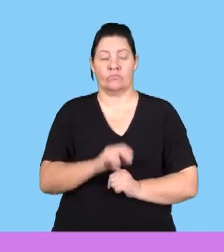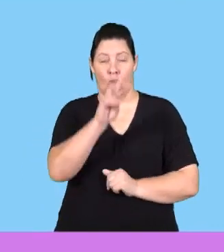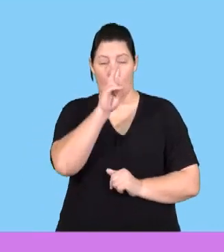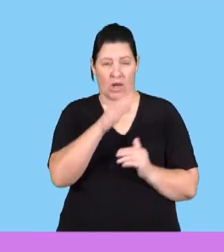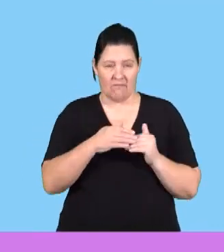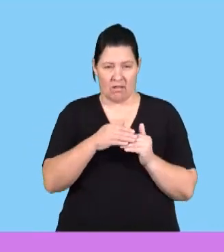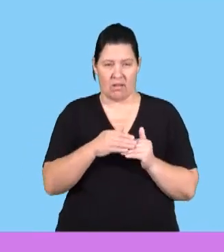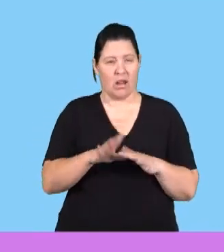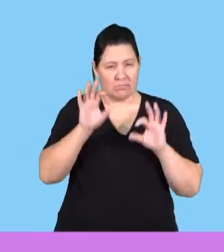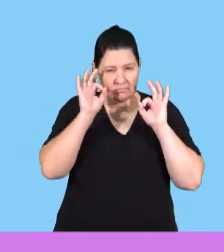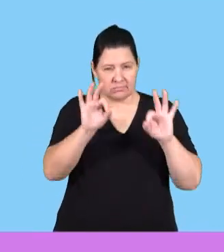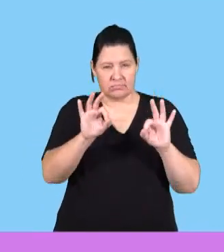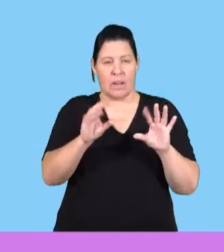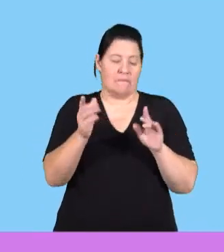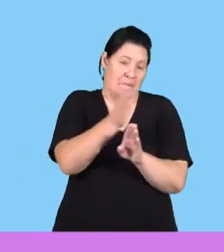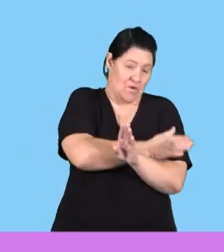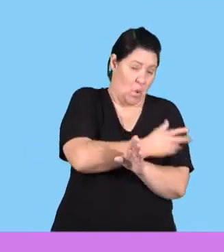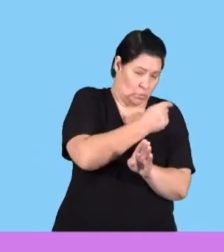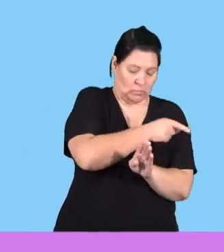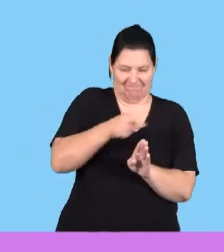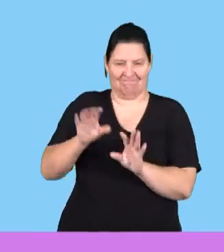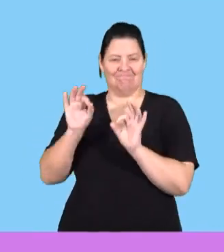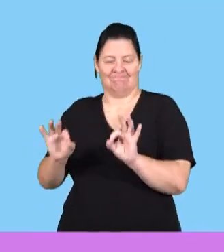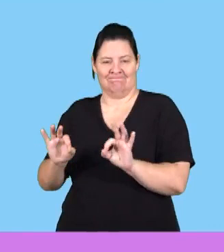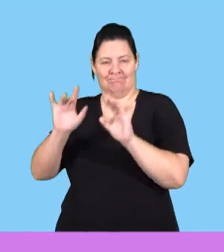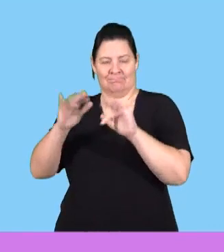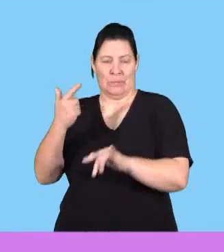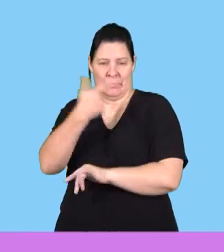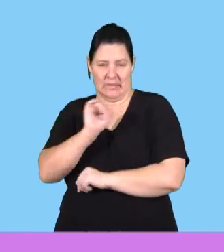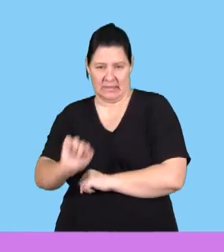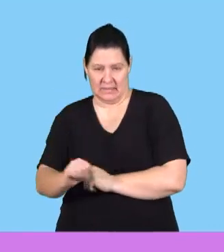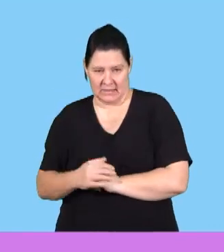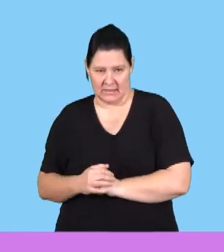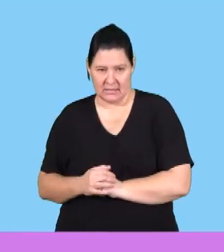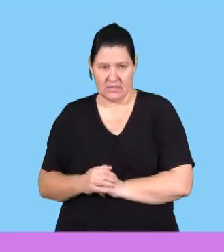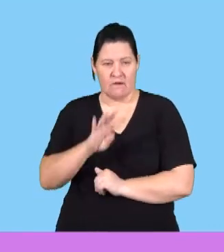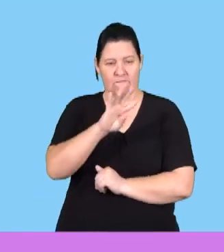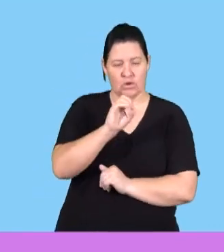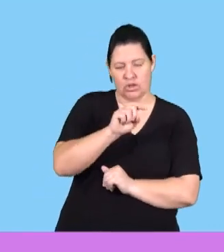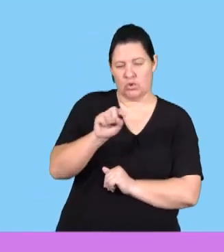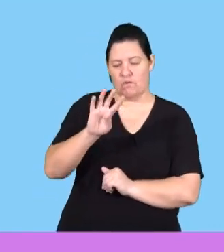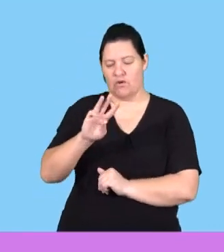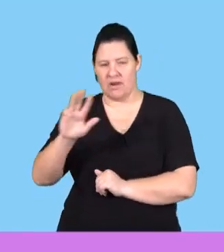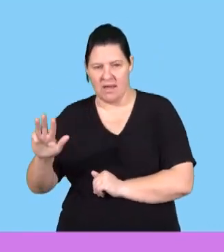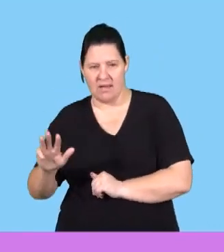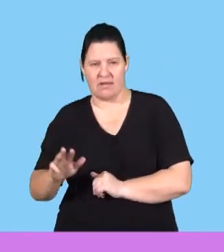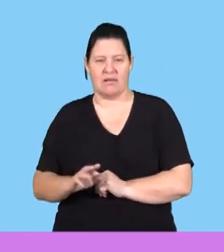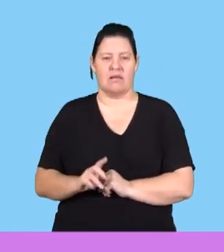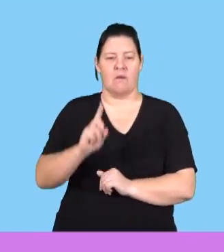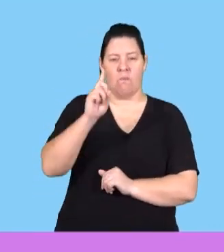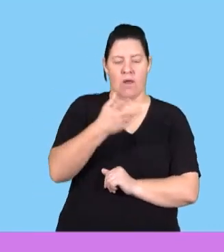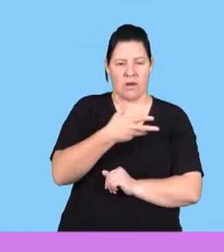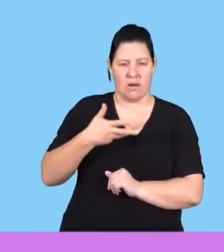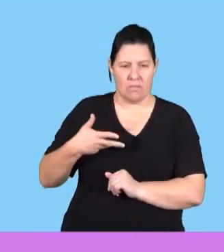look carefully, you'll see it's exactly what I did in the previous slide, where we said between 40 and 49, it's one